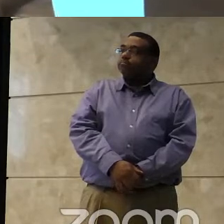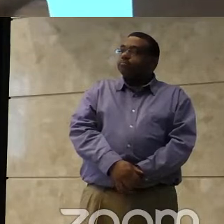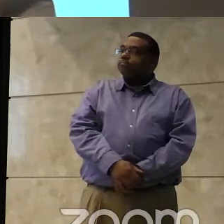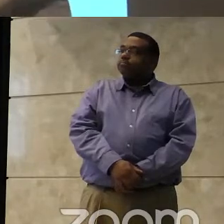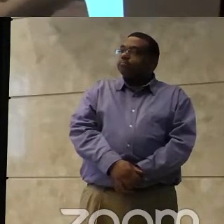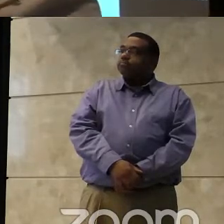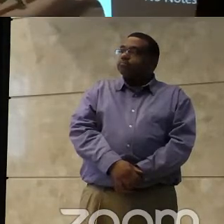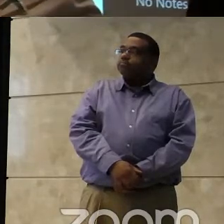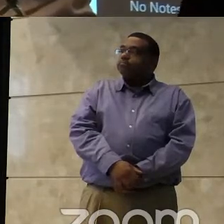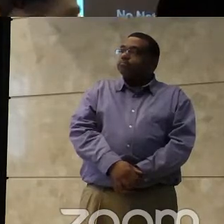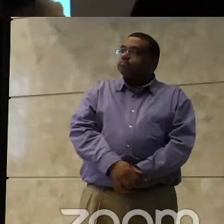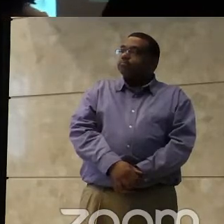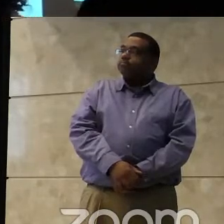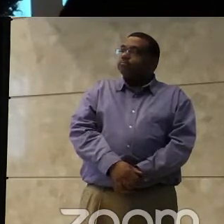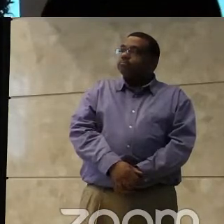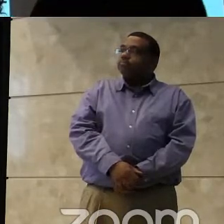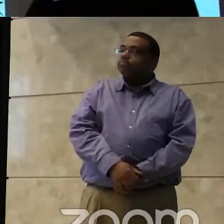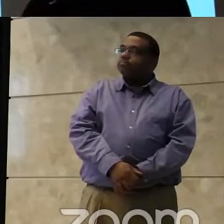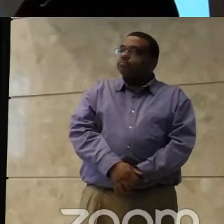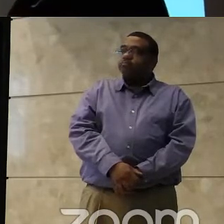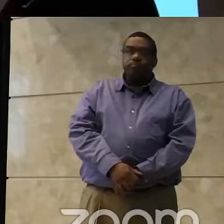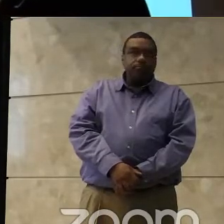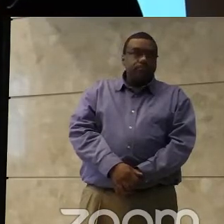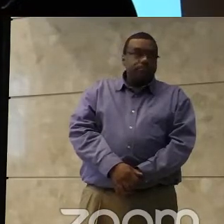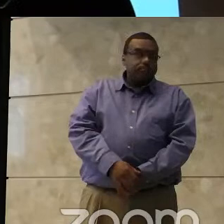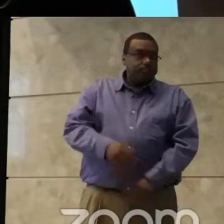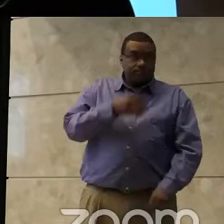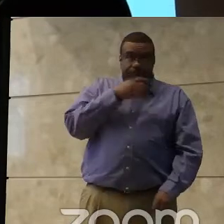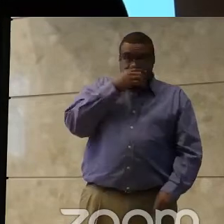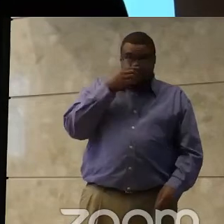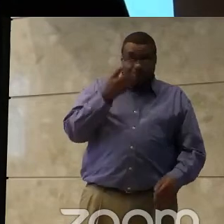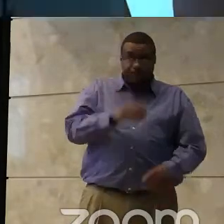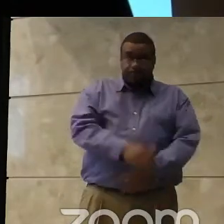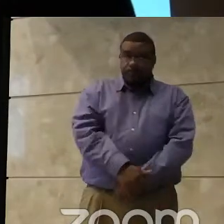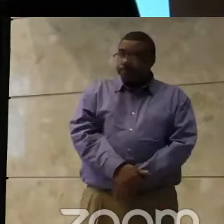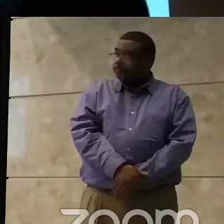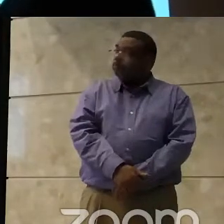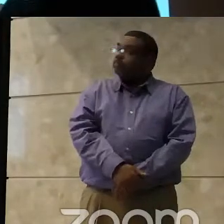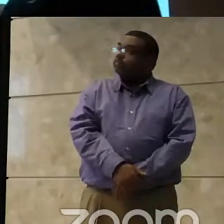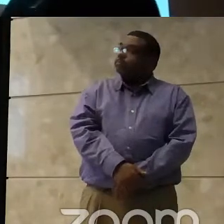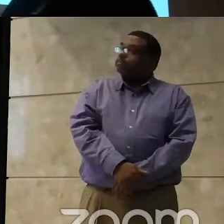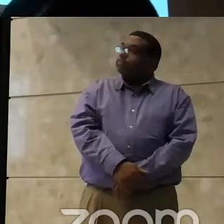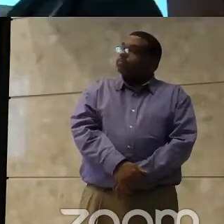So this is your friend. Oh my goodness. And this is your friend that you get off in the city.